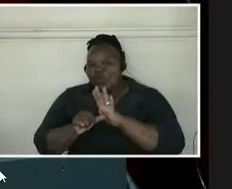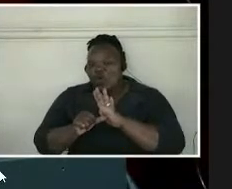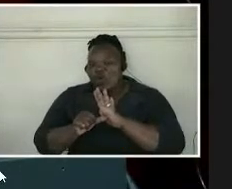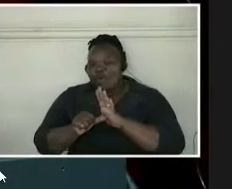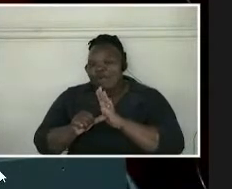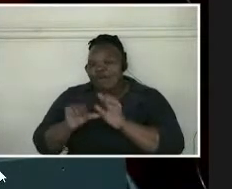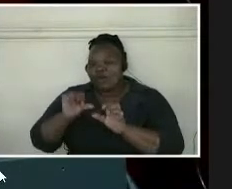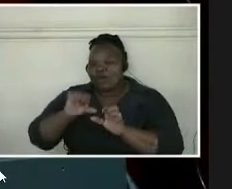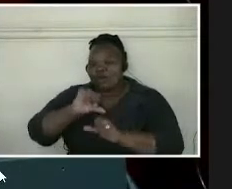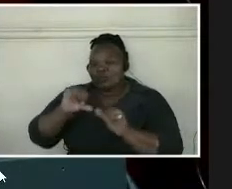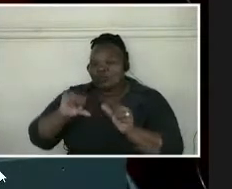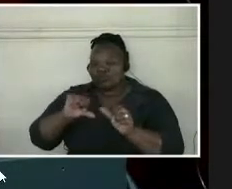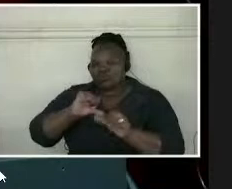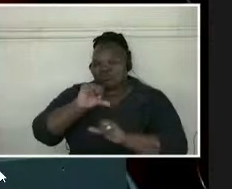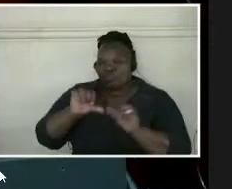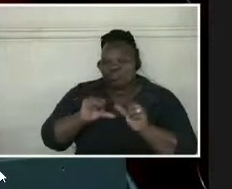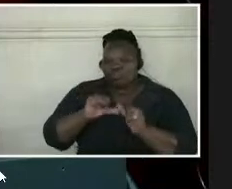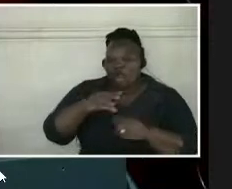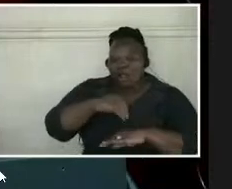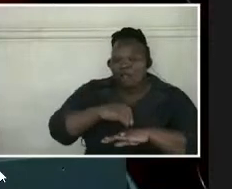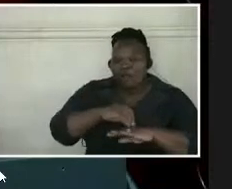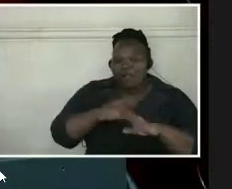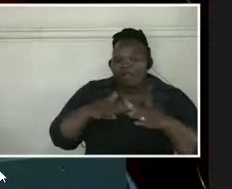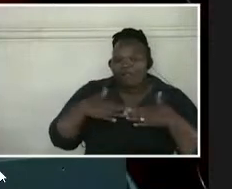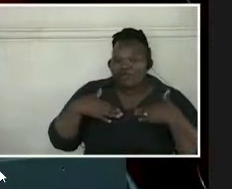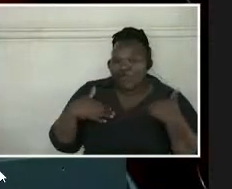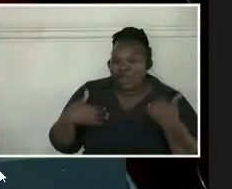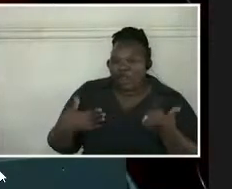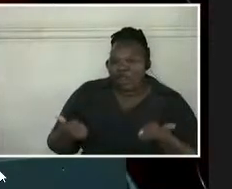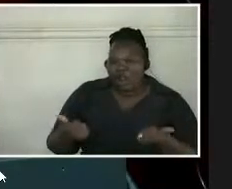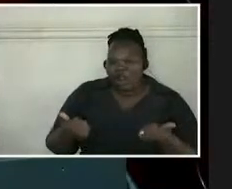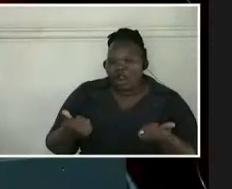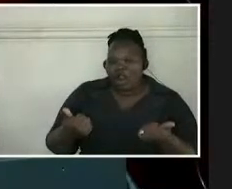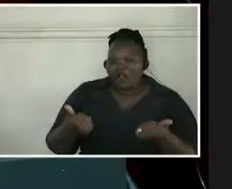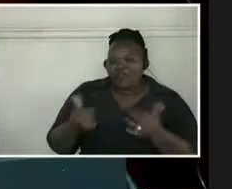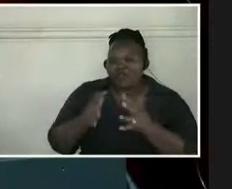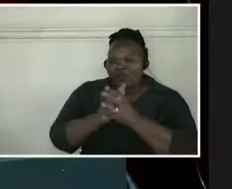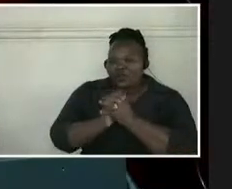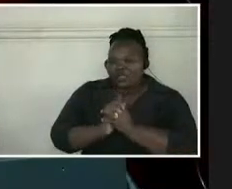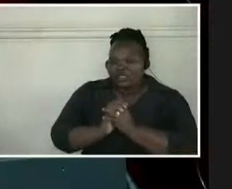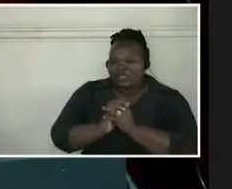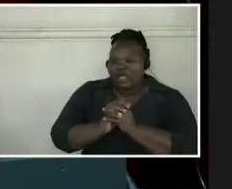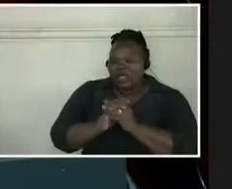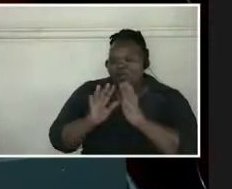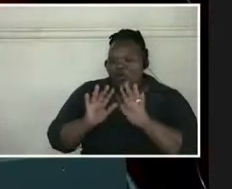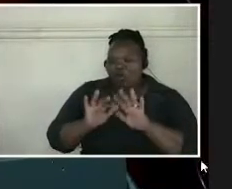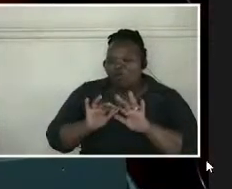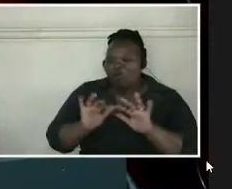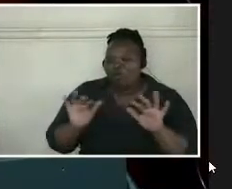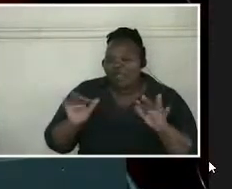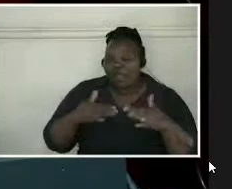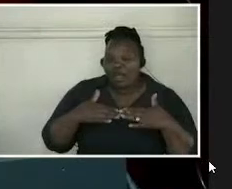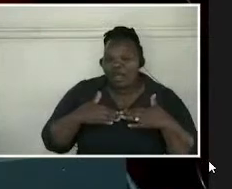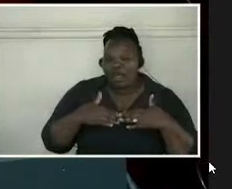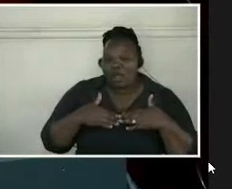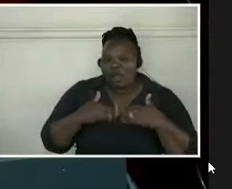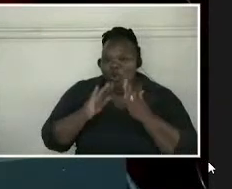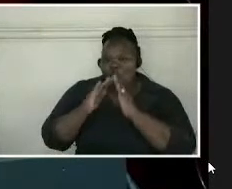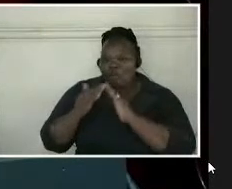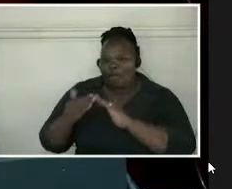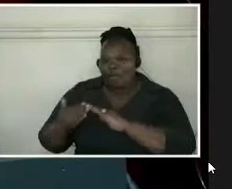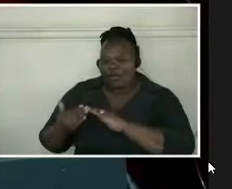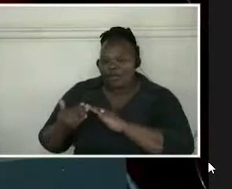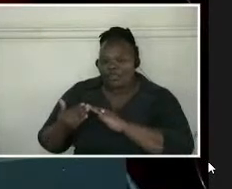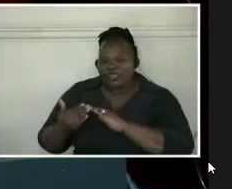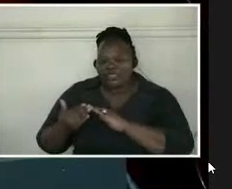social cohesion as well as health and well-being of communities this mandate